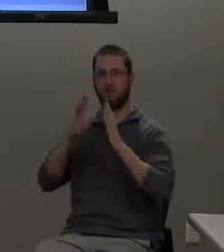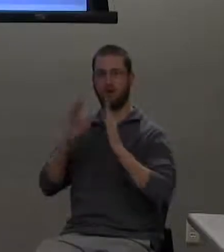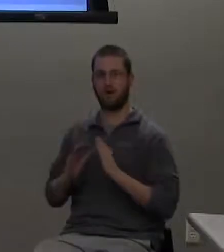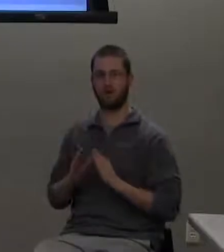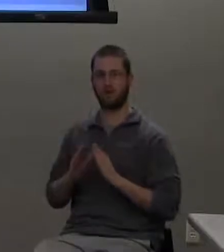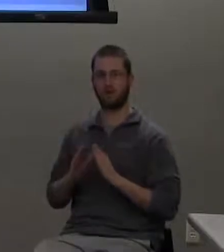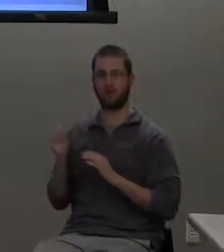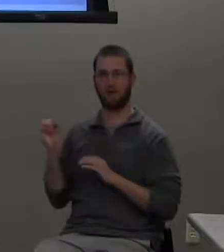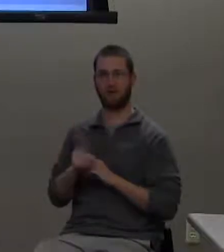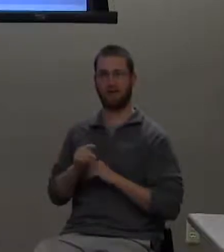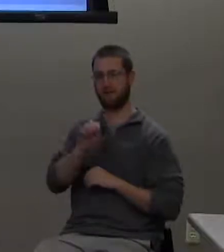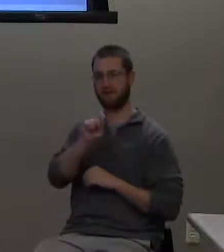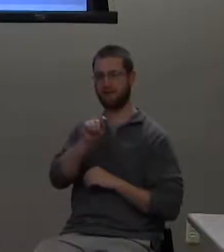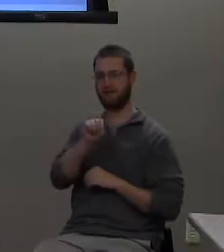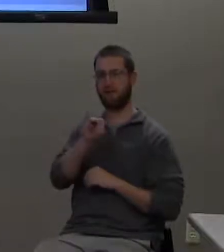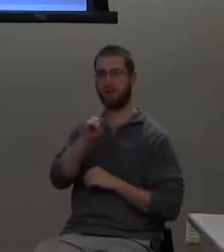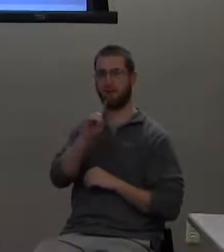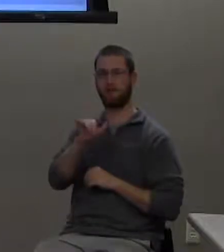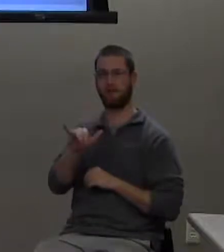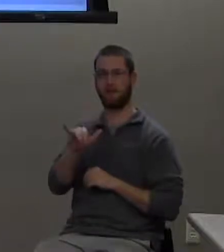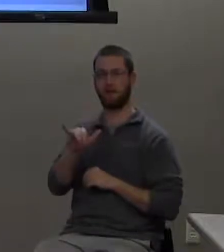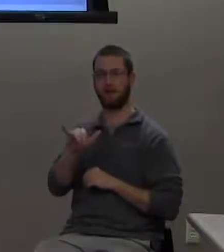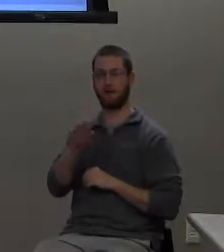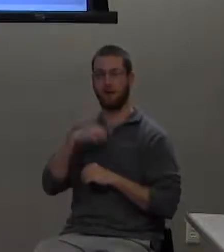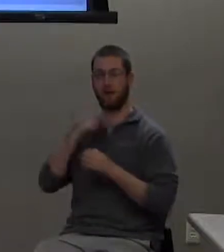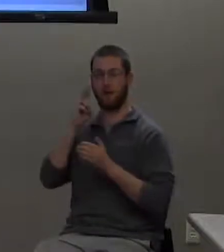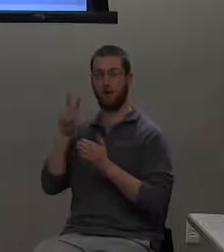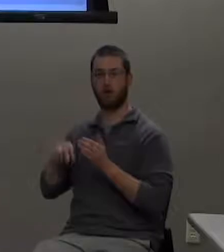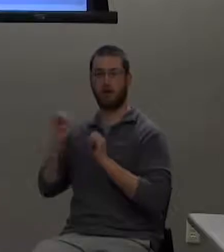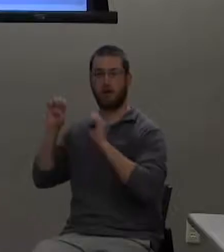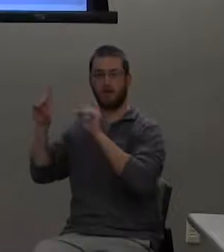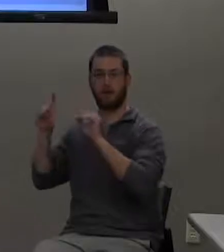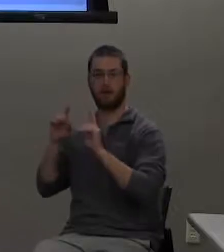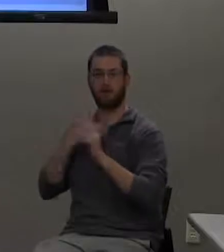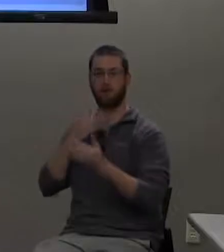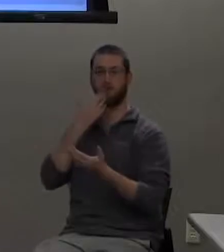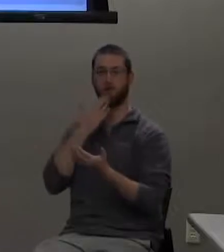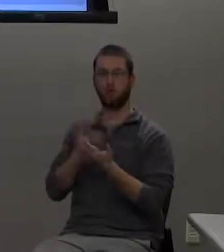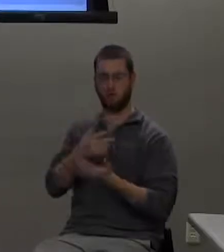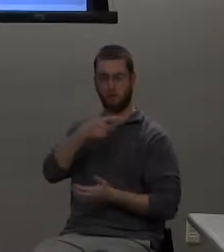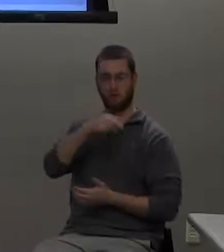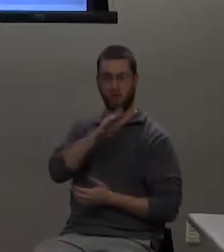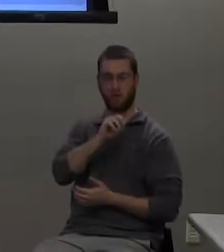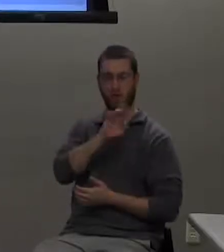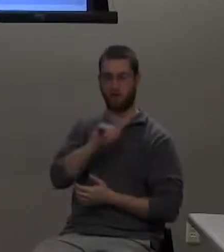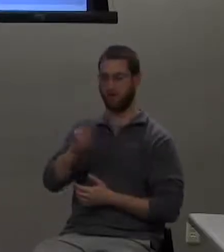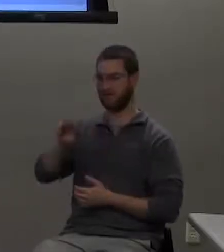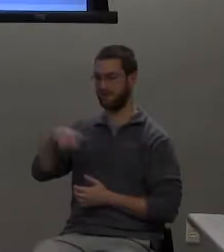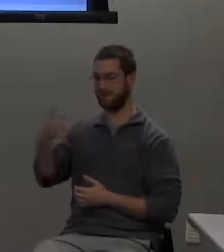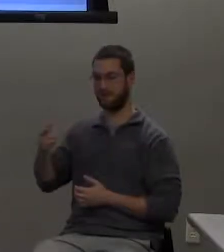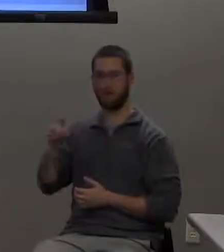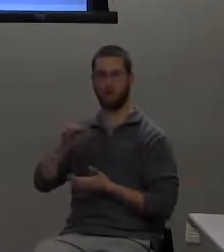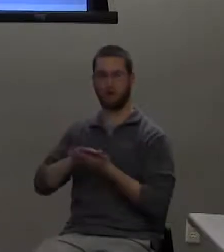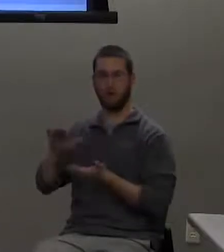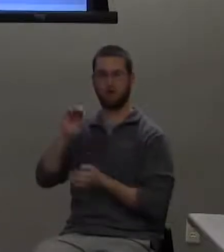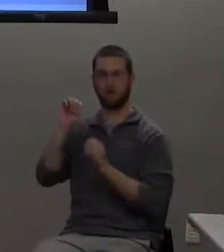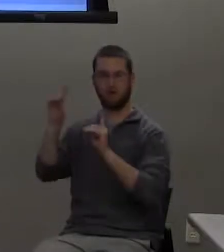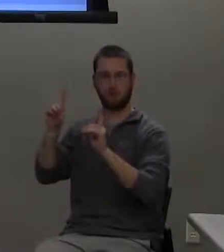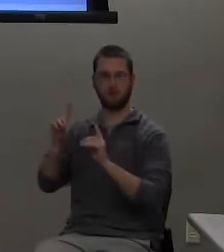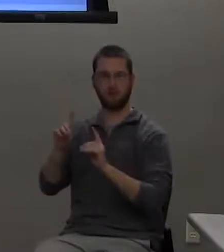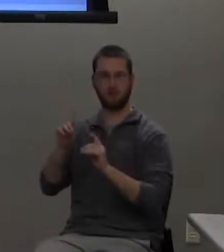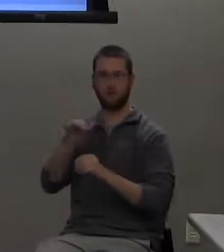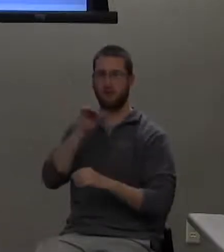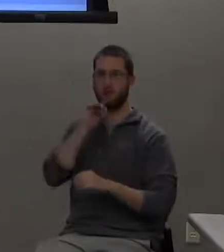thing. In terms of the education piece, what I found interesting was we do well in primary and secondary education, that does not translate very well